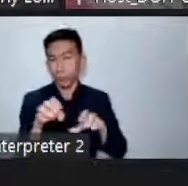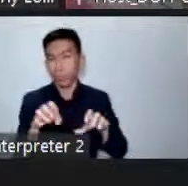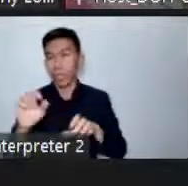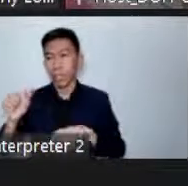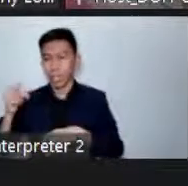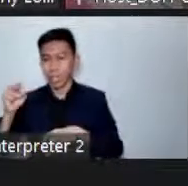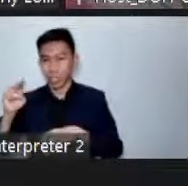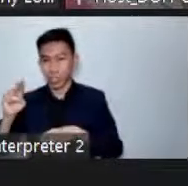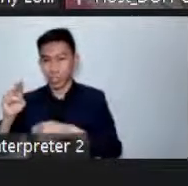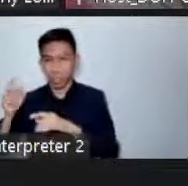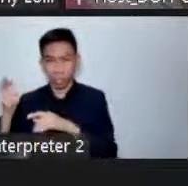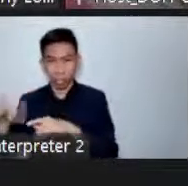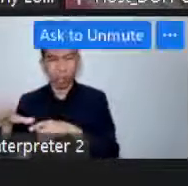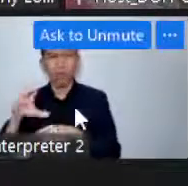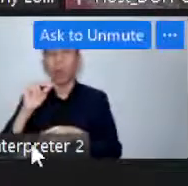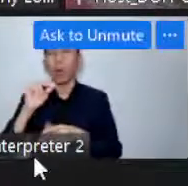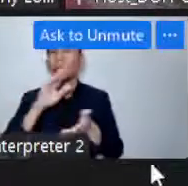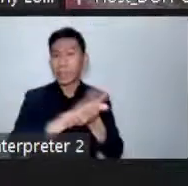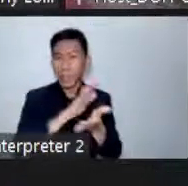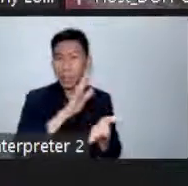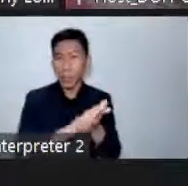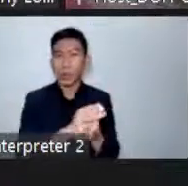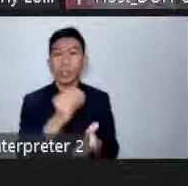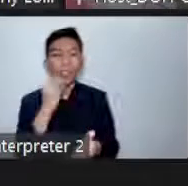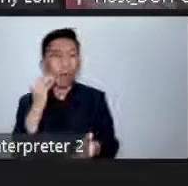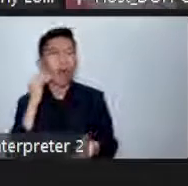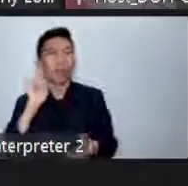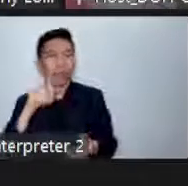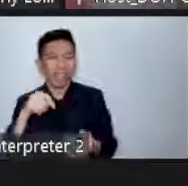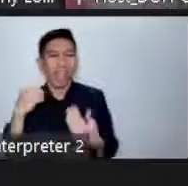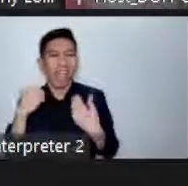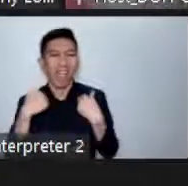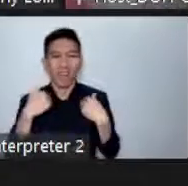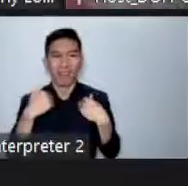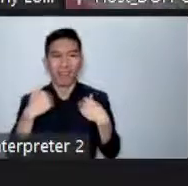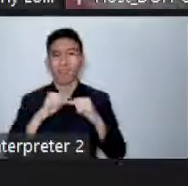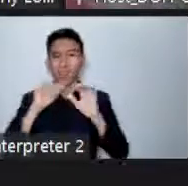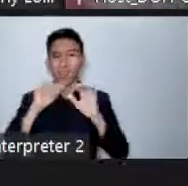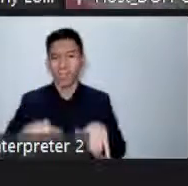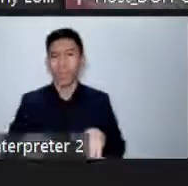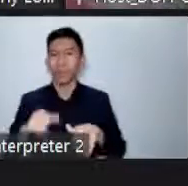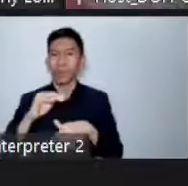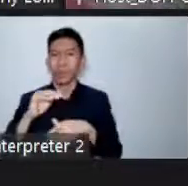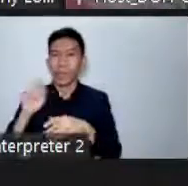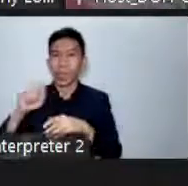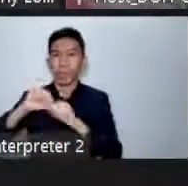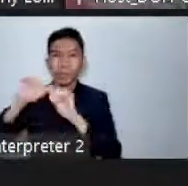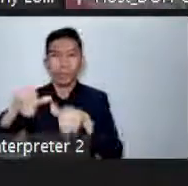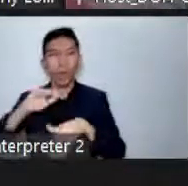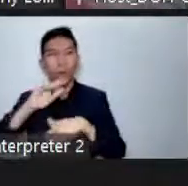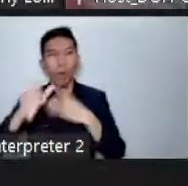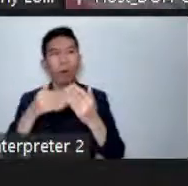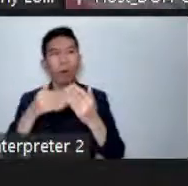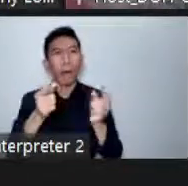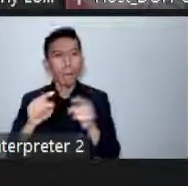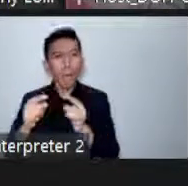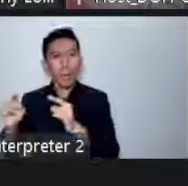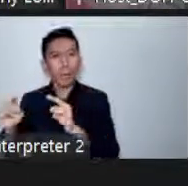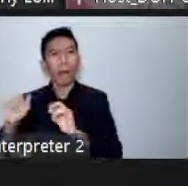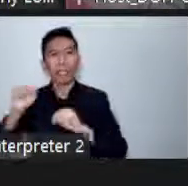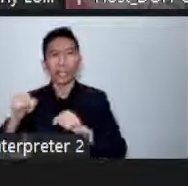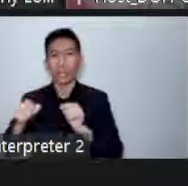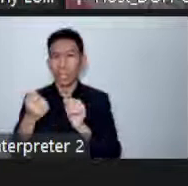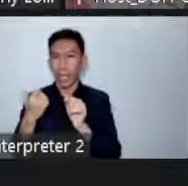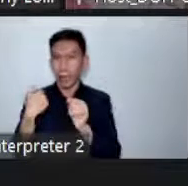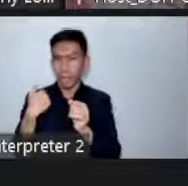schools and at home need to be done. We need a good information system to streamline all that is going on so that they can get honest